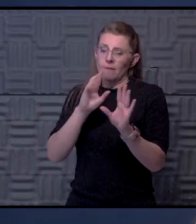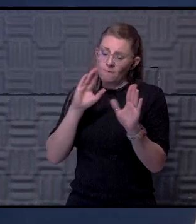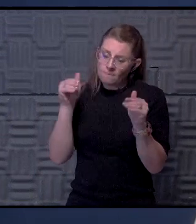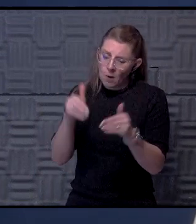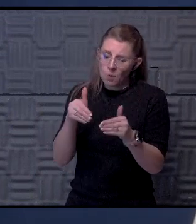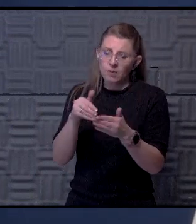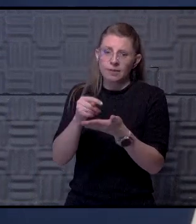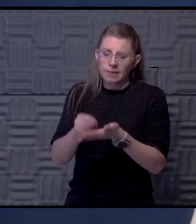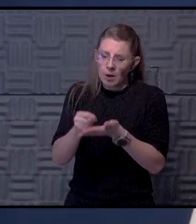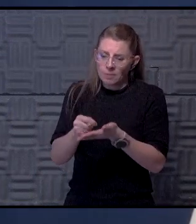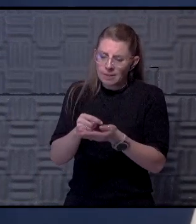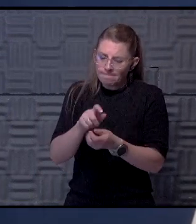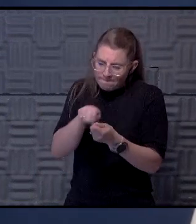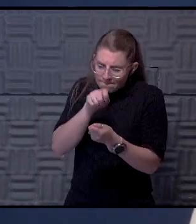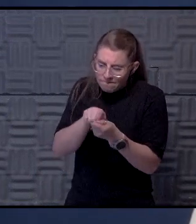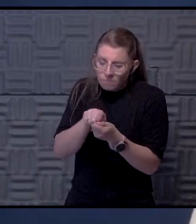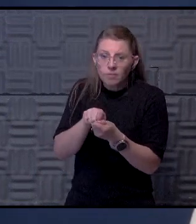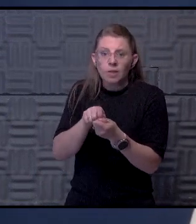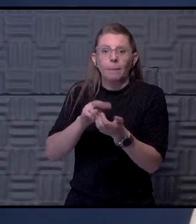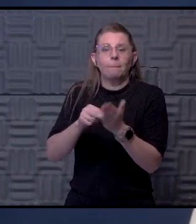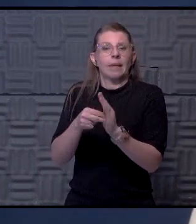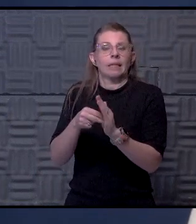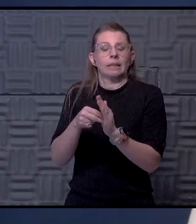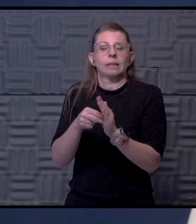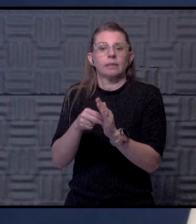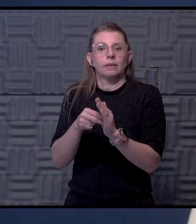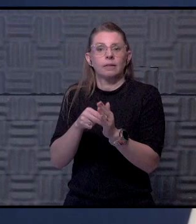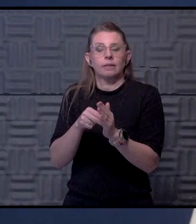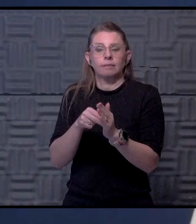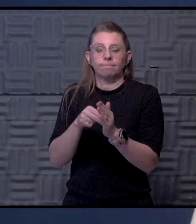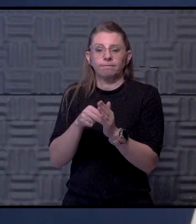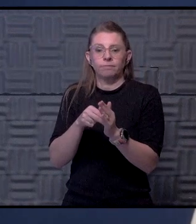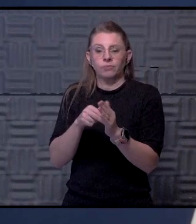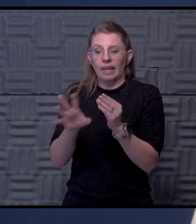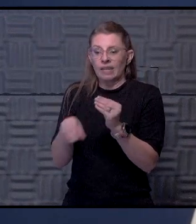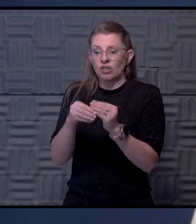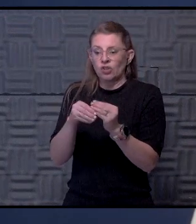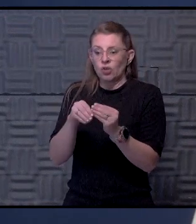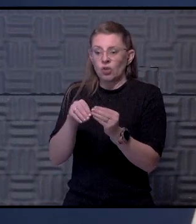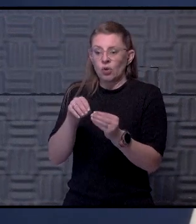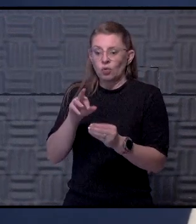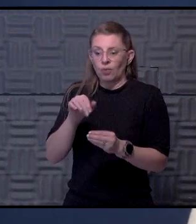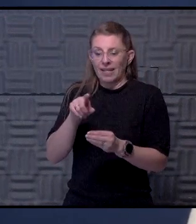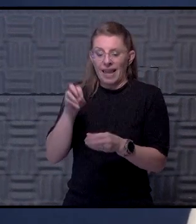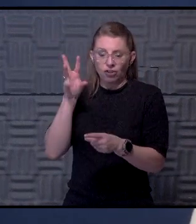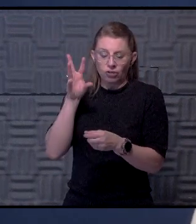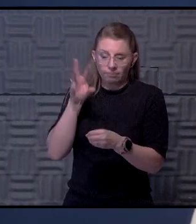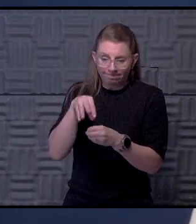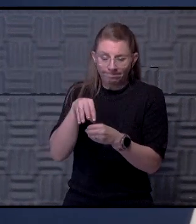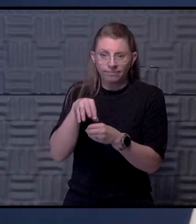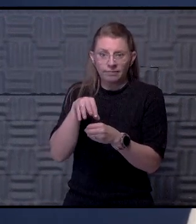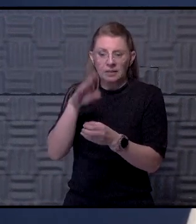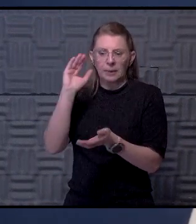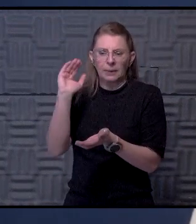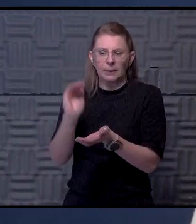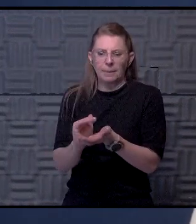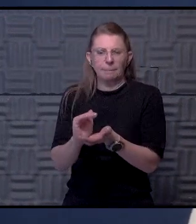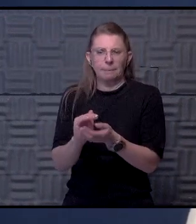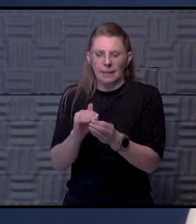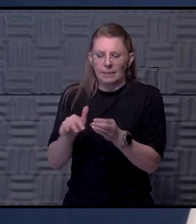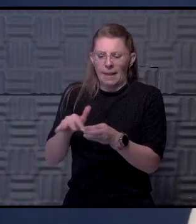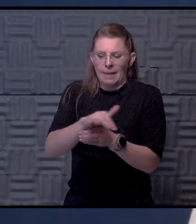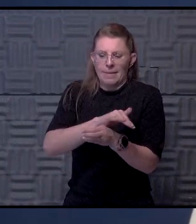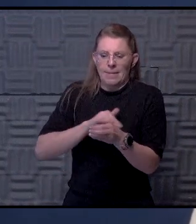therapy that decreases the amount of even additional radiation to the normal structures around the area